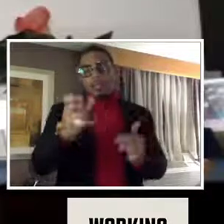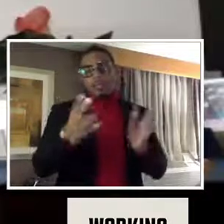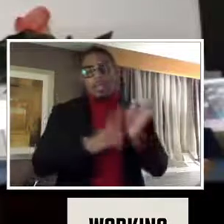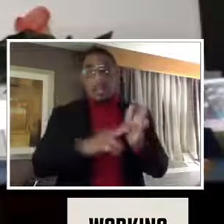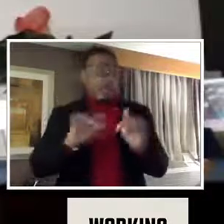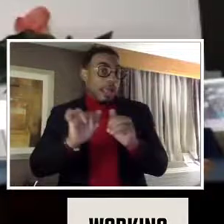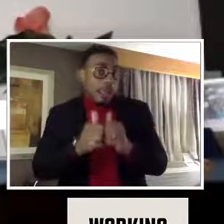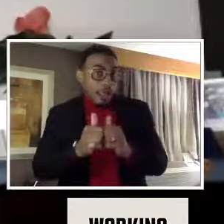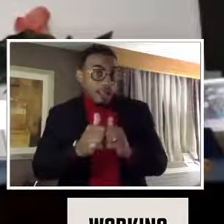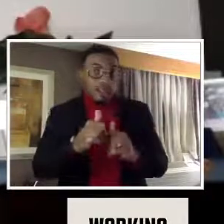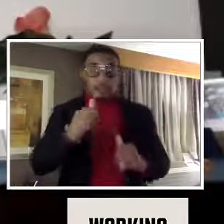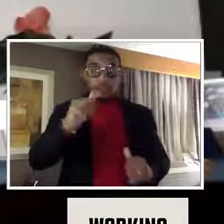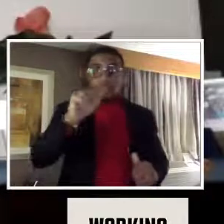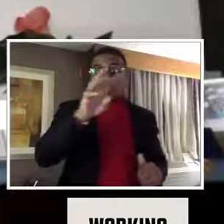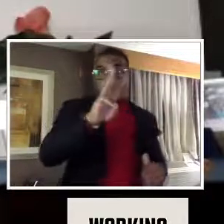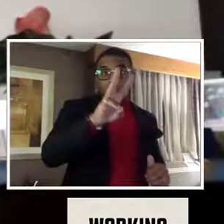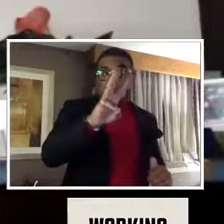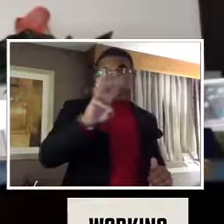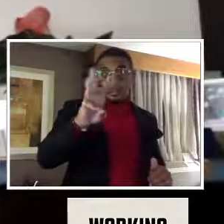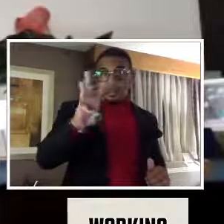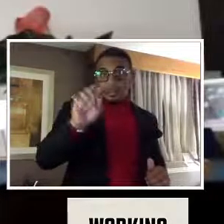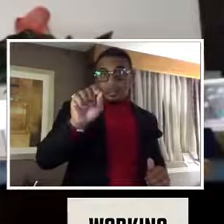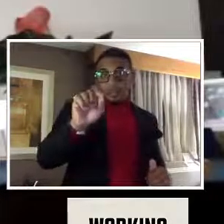sign up at